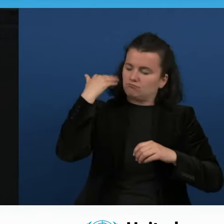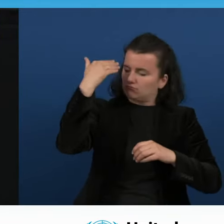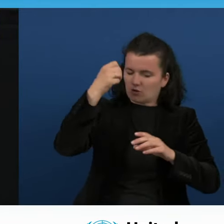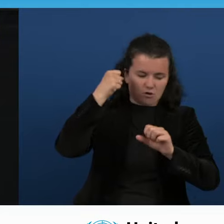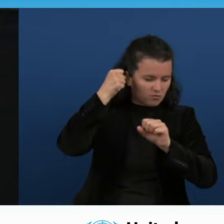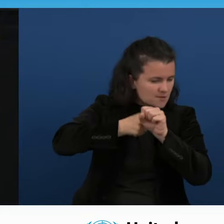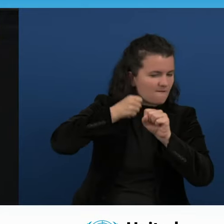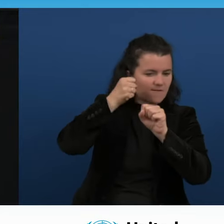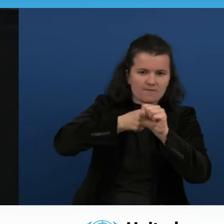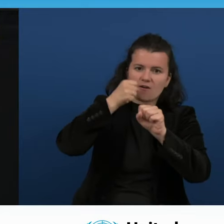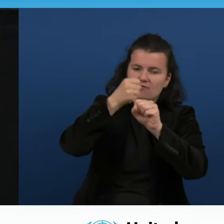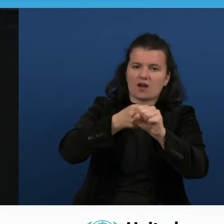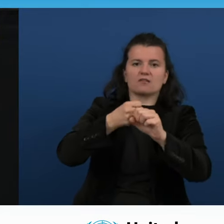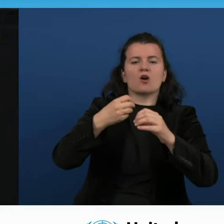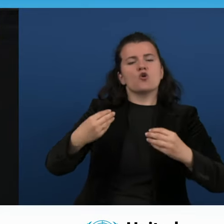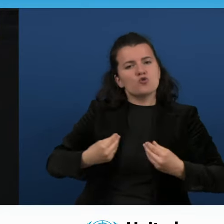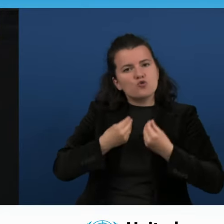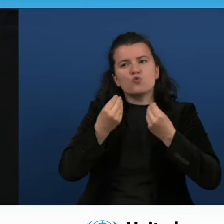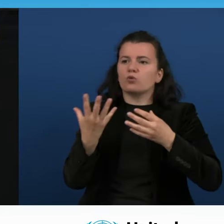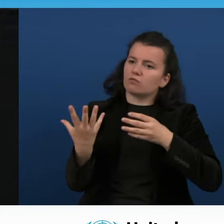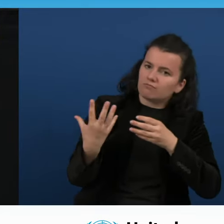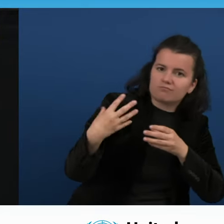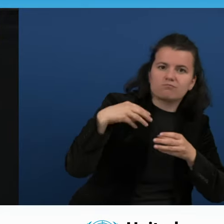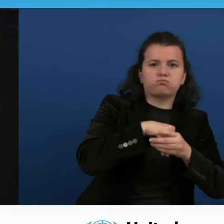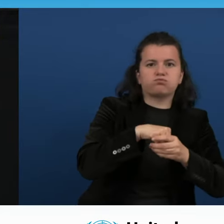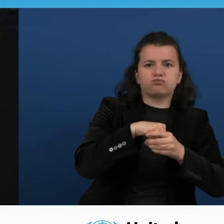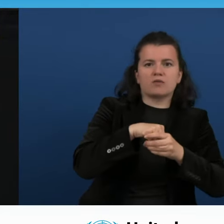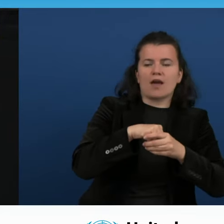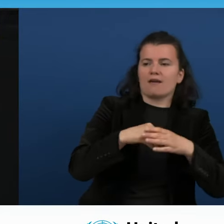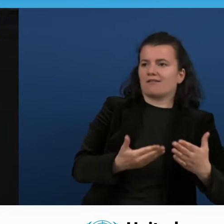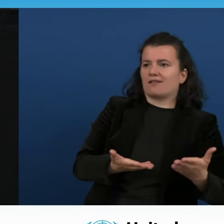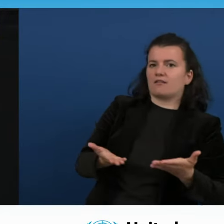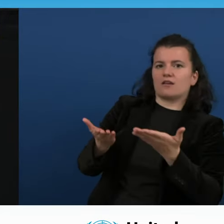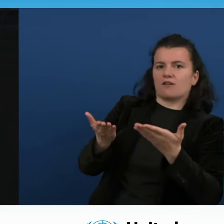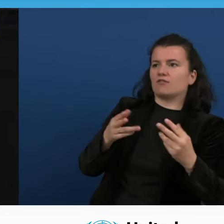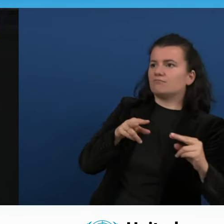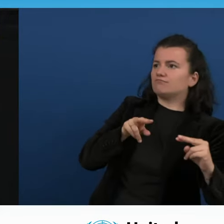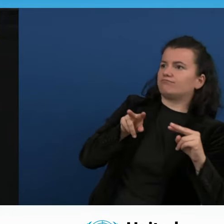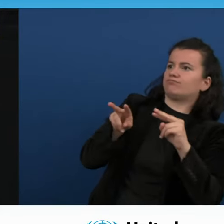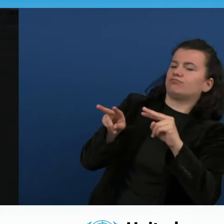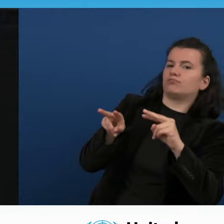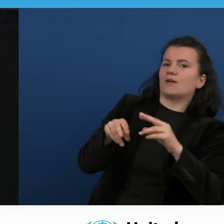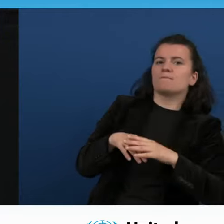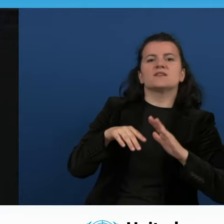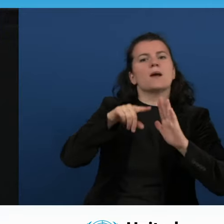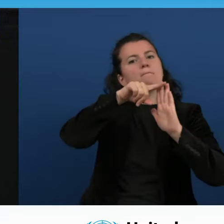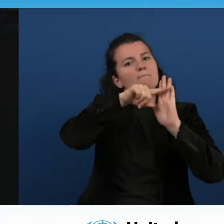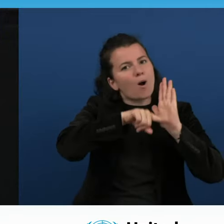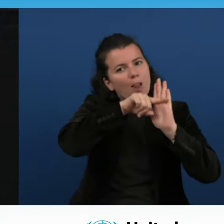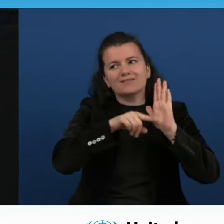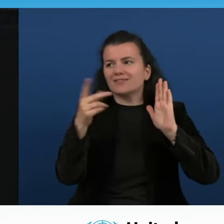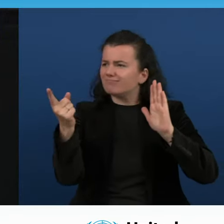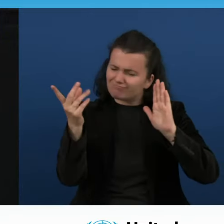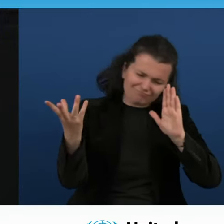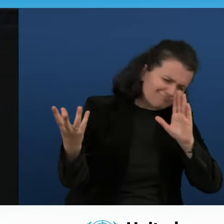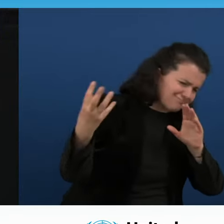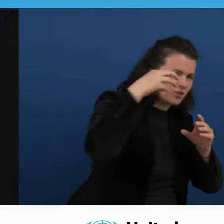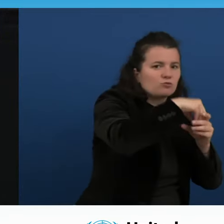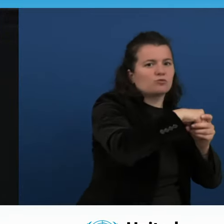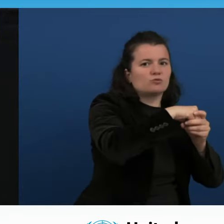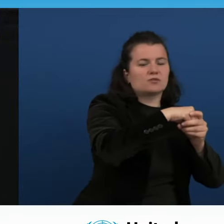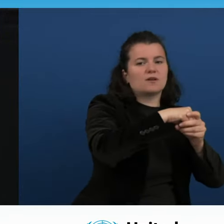leadership and that center stage youth influence in policy making. And finally, as we move